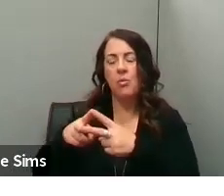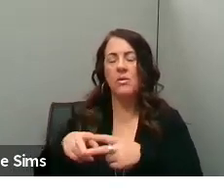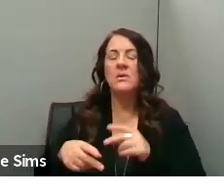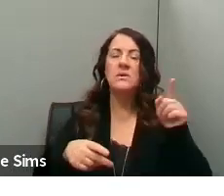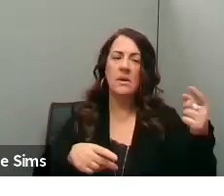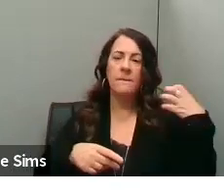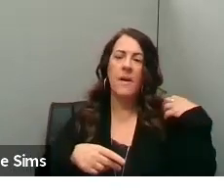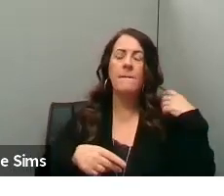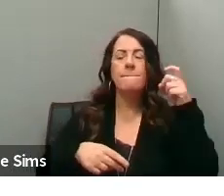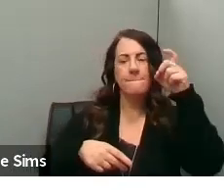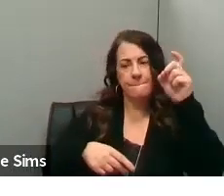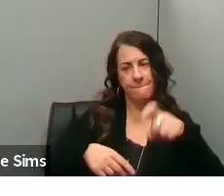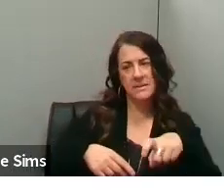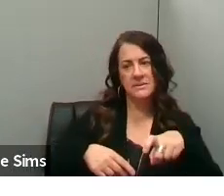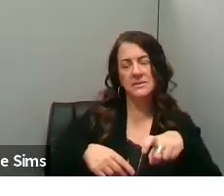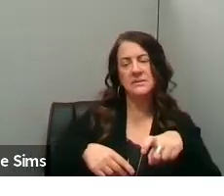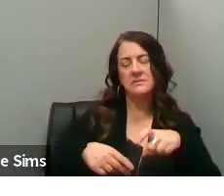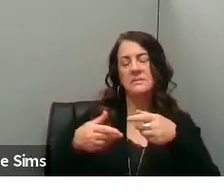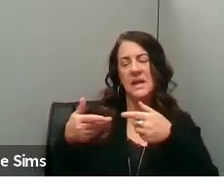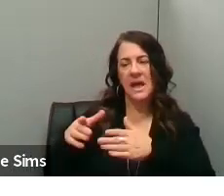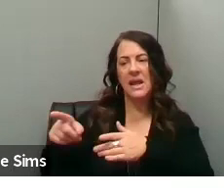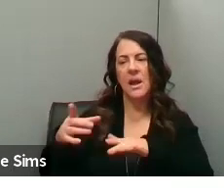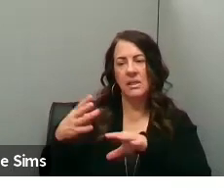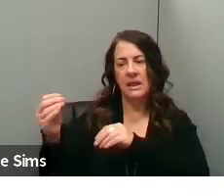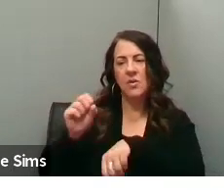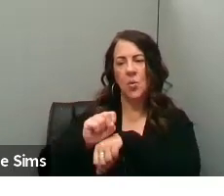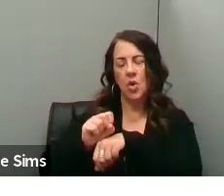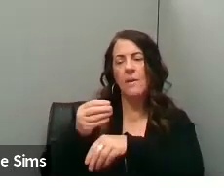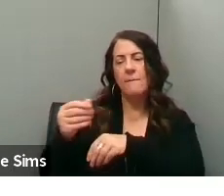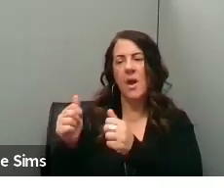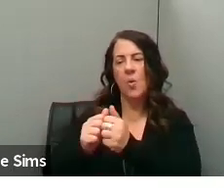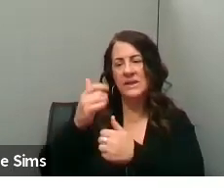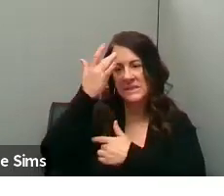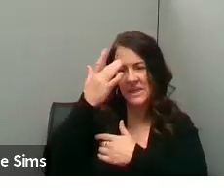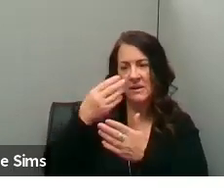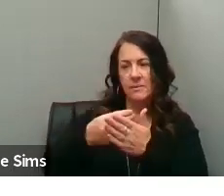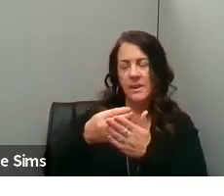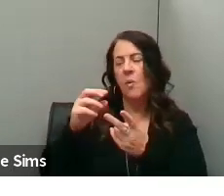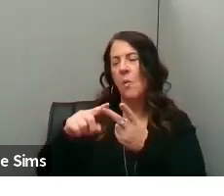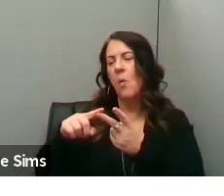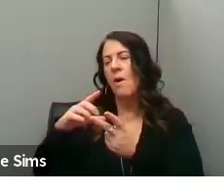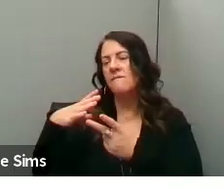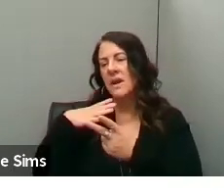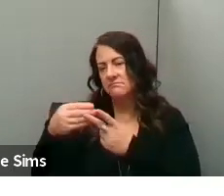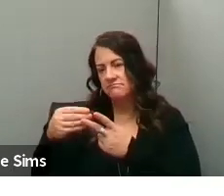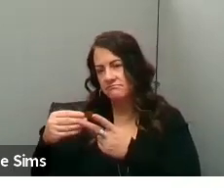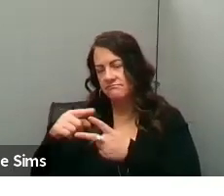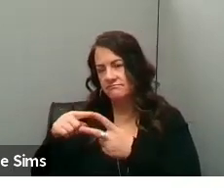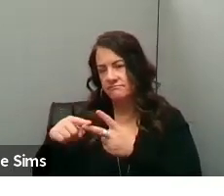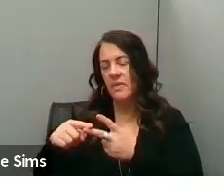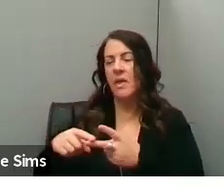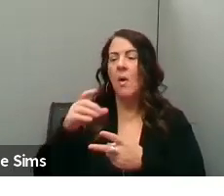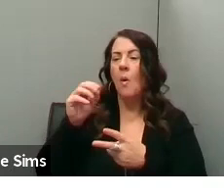must consider unpaid leave and telework, which is working from home, as a reasonable